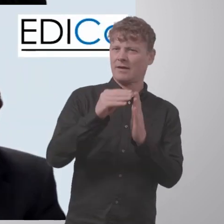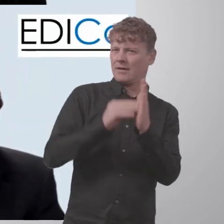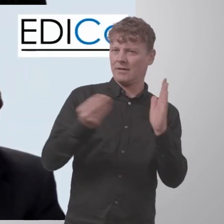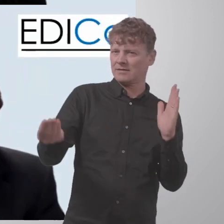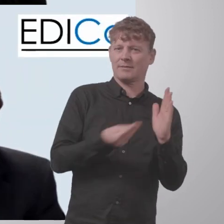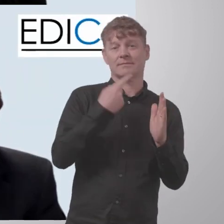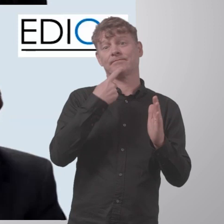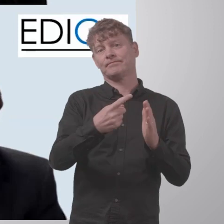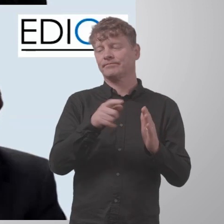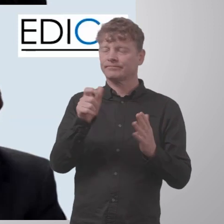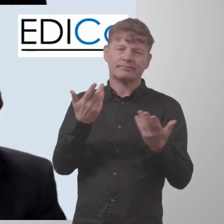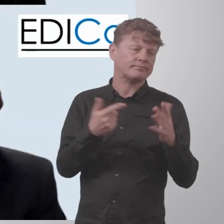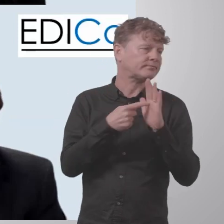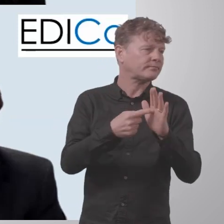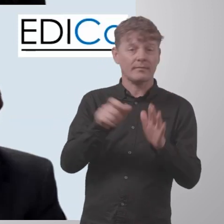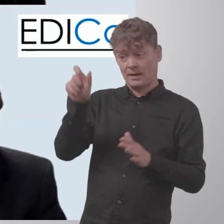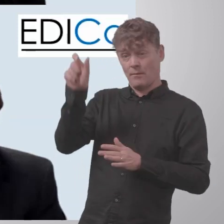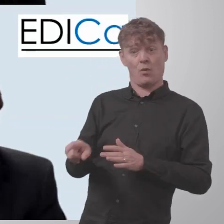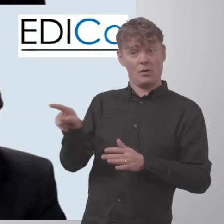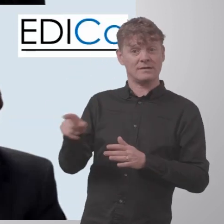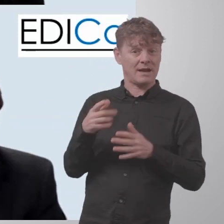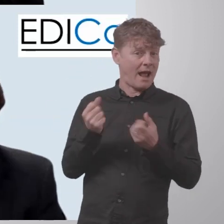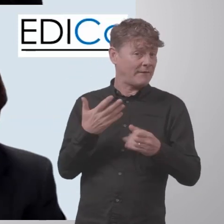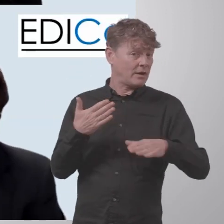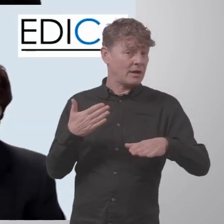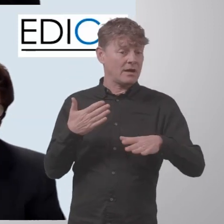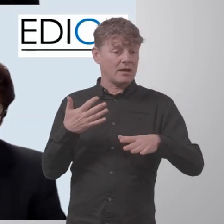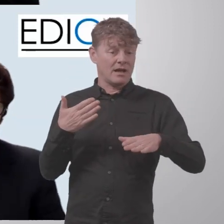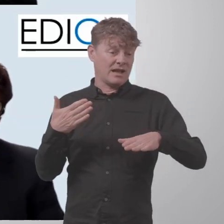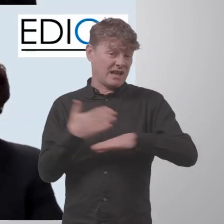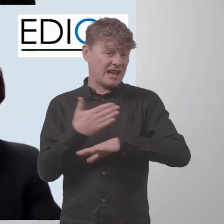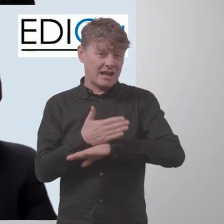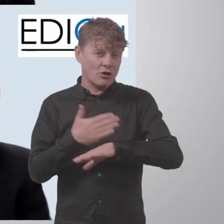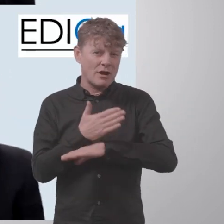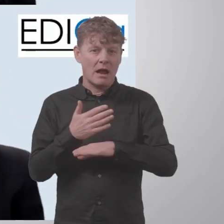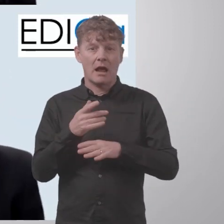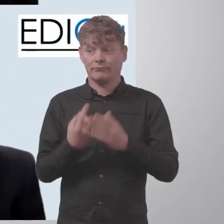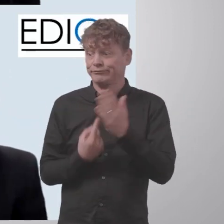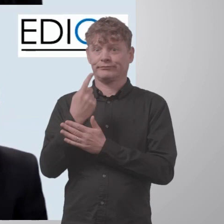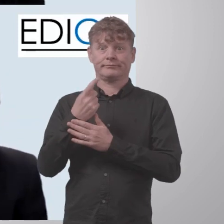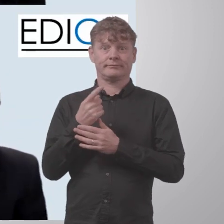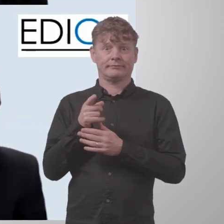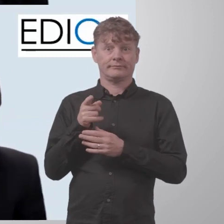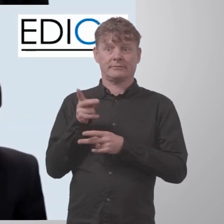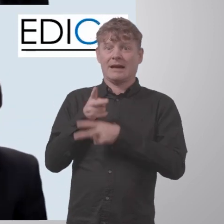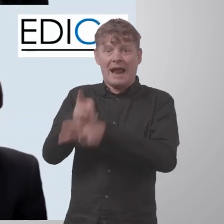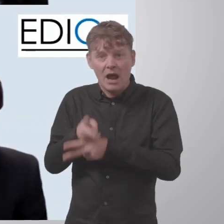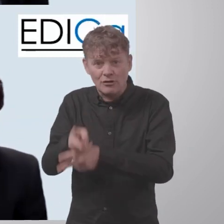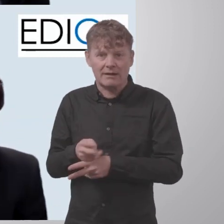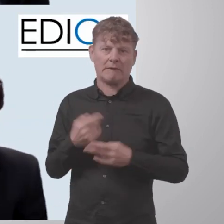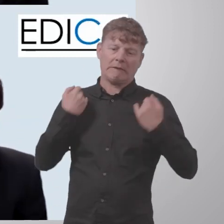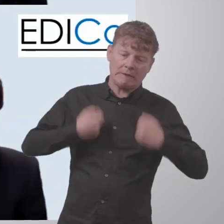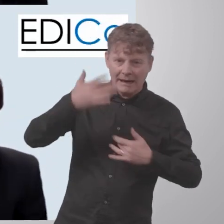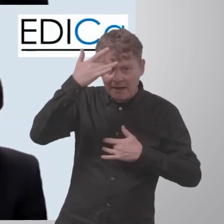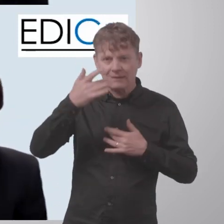been marked by some of the things that our panelists have talked about today, caring responsibilities or illness or disability, or that they can reflect